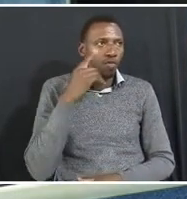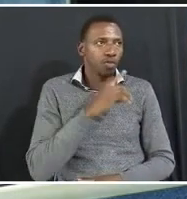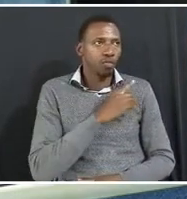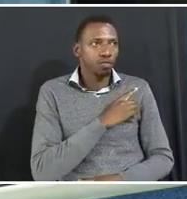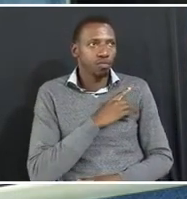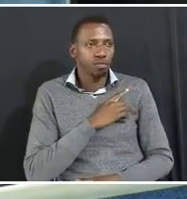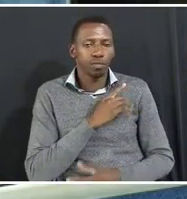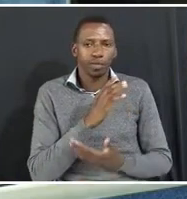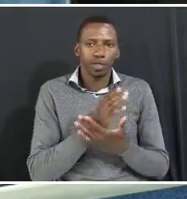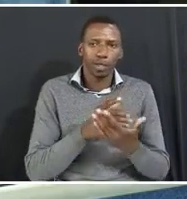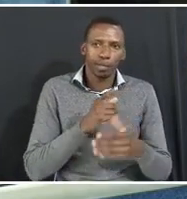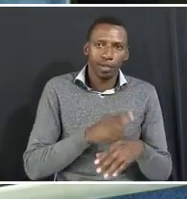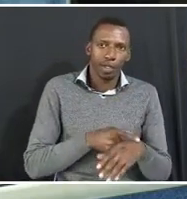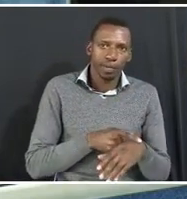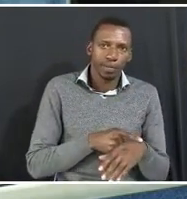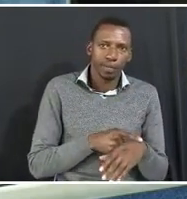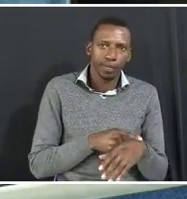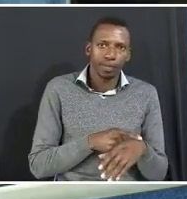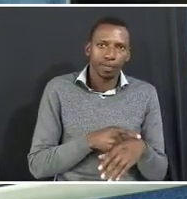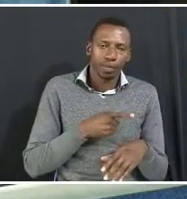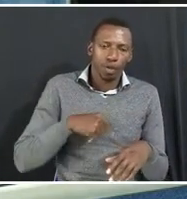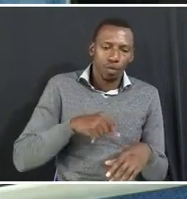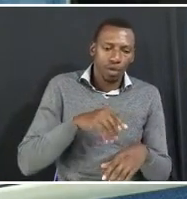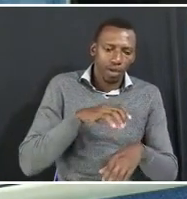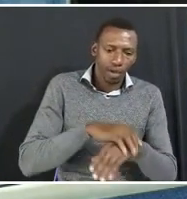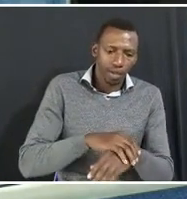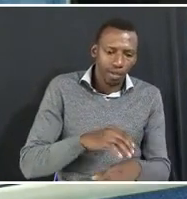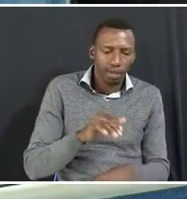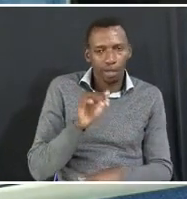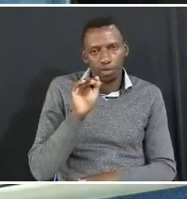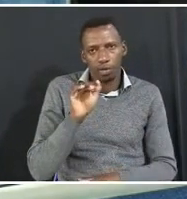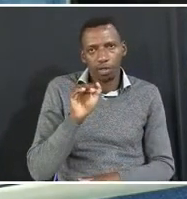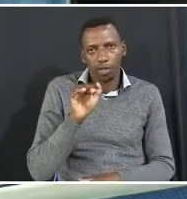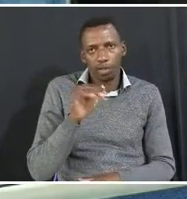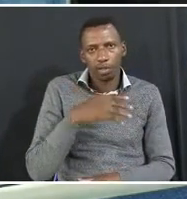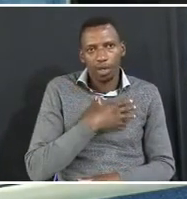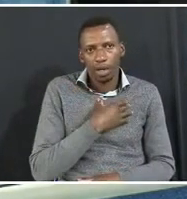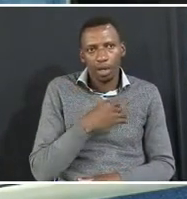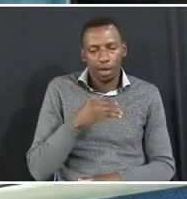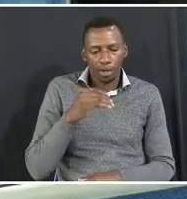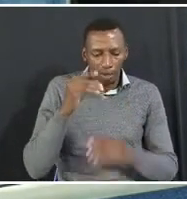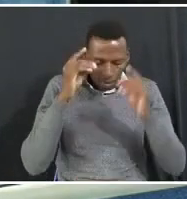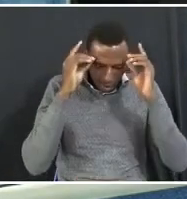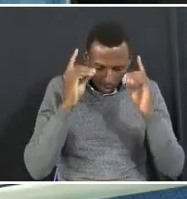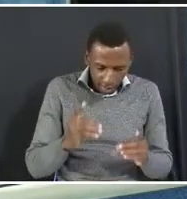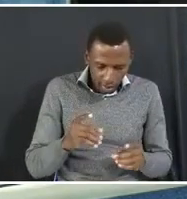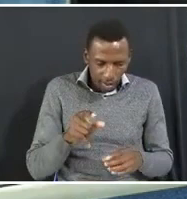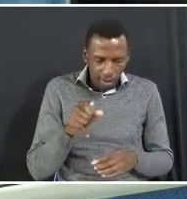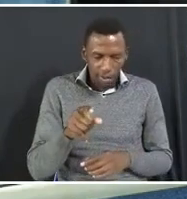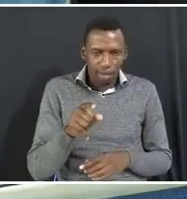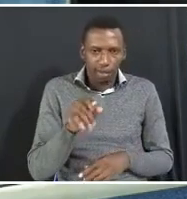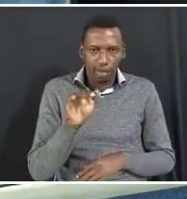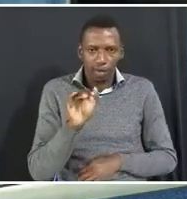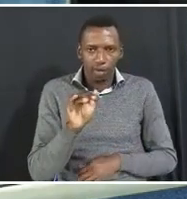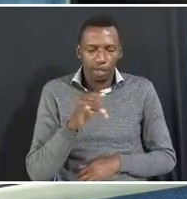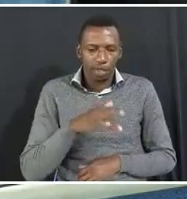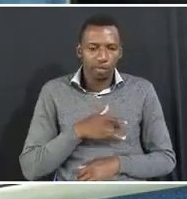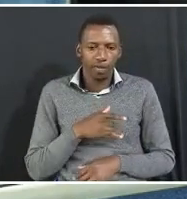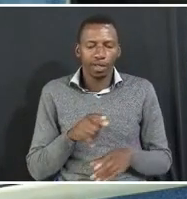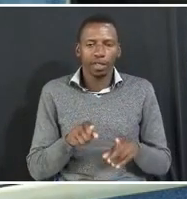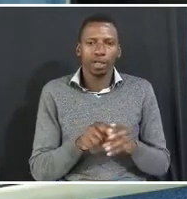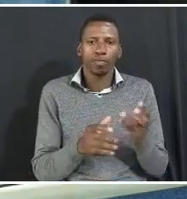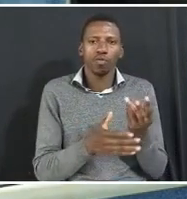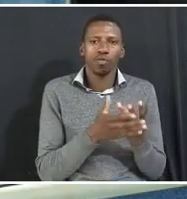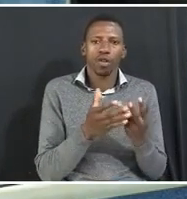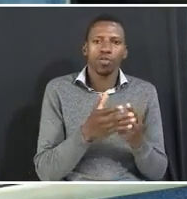sometimes they will receive a request, and they will decide that this request seems like more of a welfare issue.